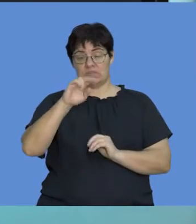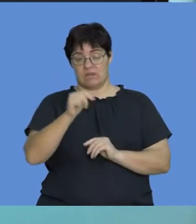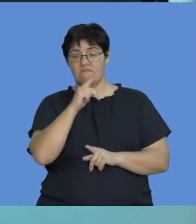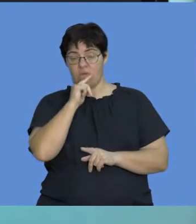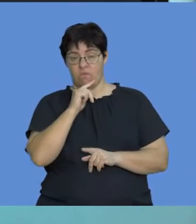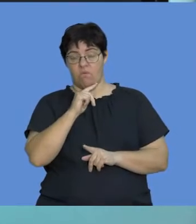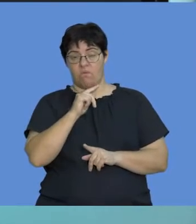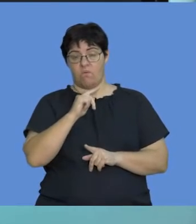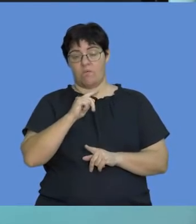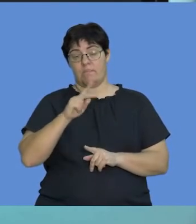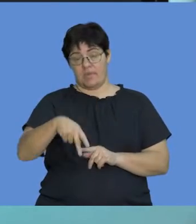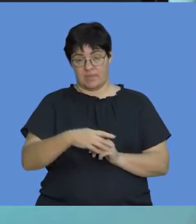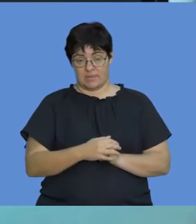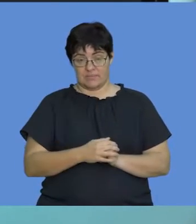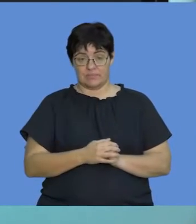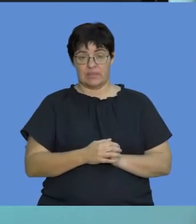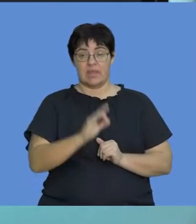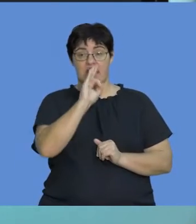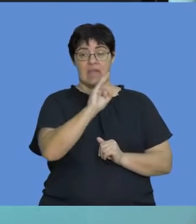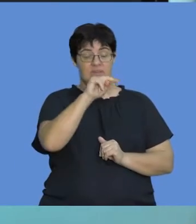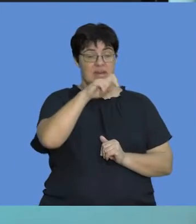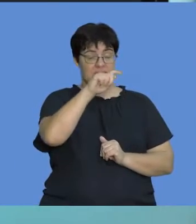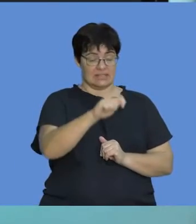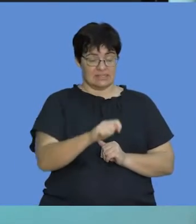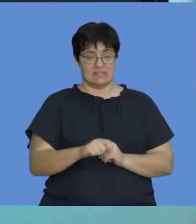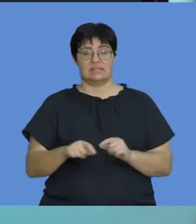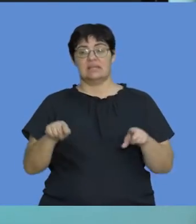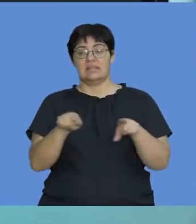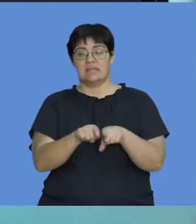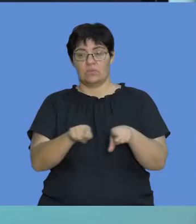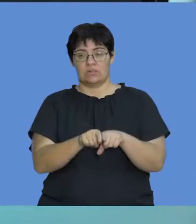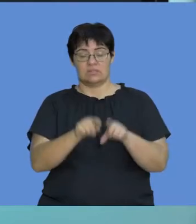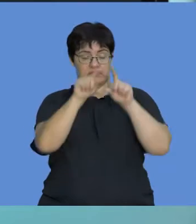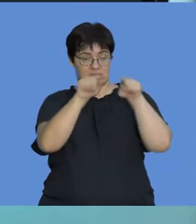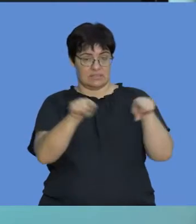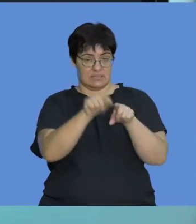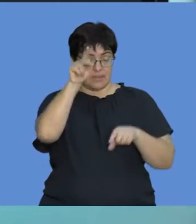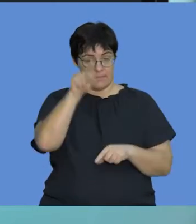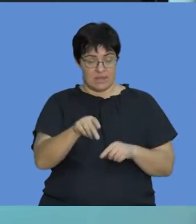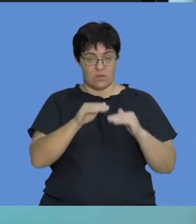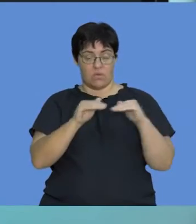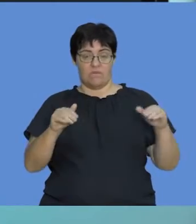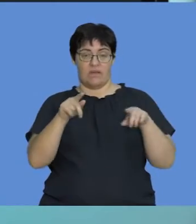of momentum. F net is change in momentum